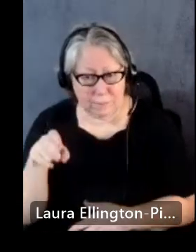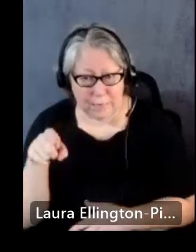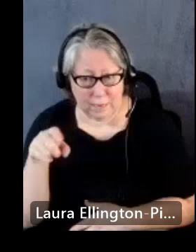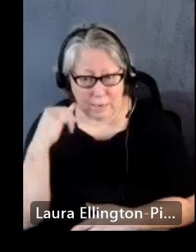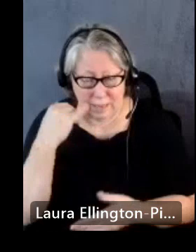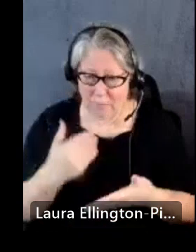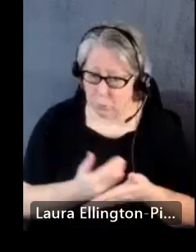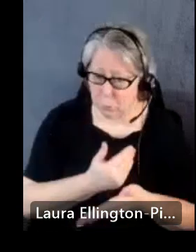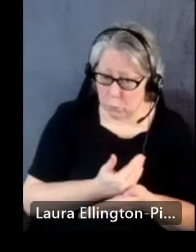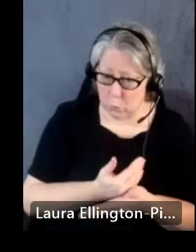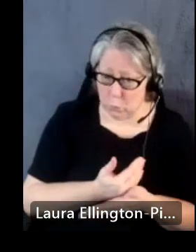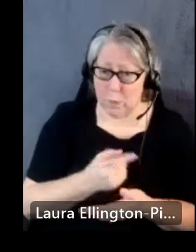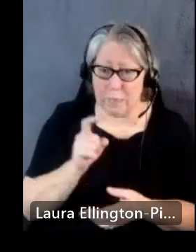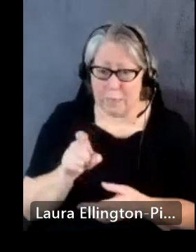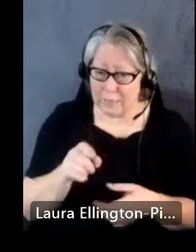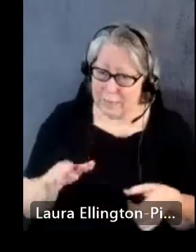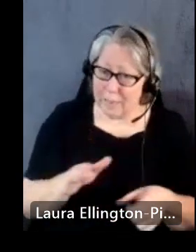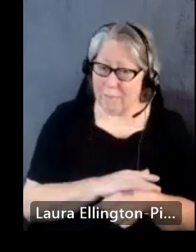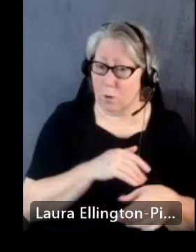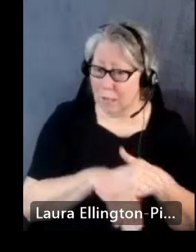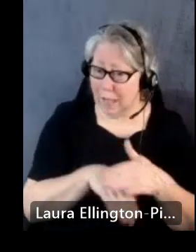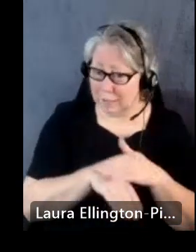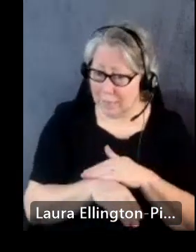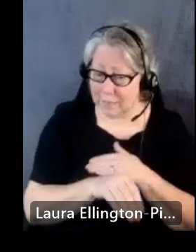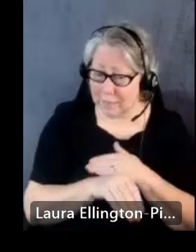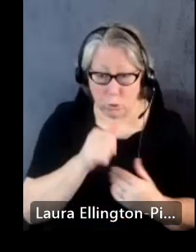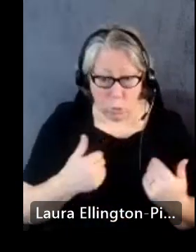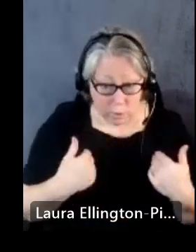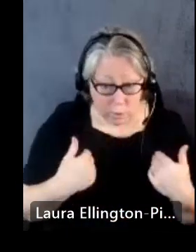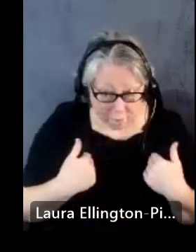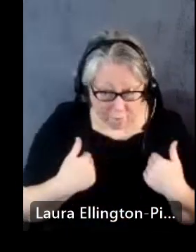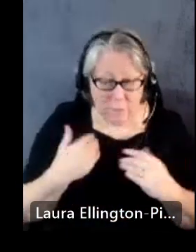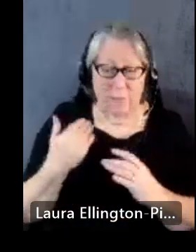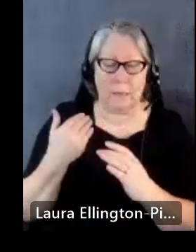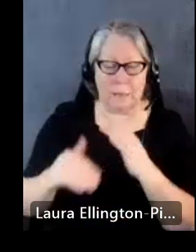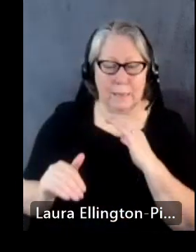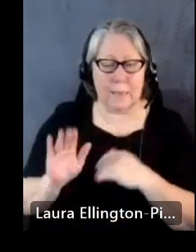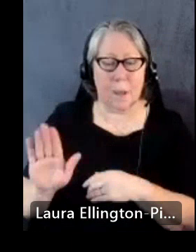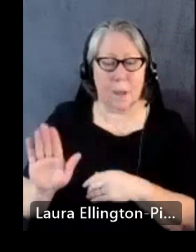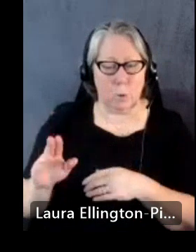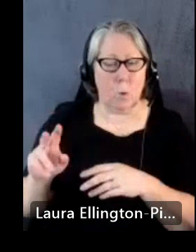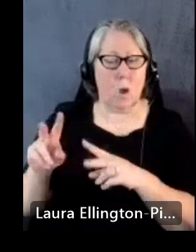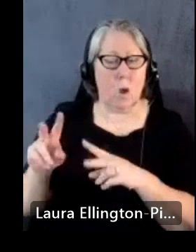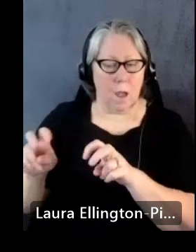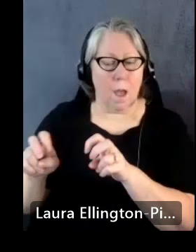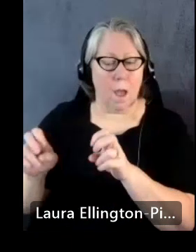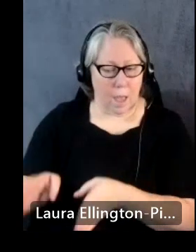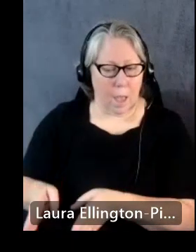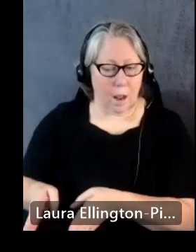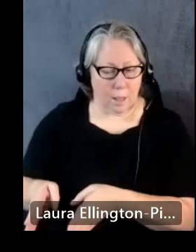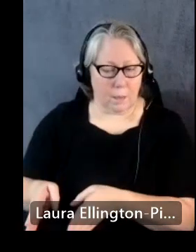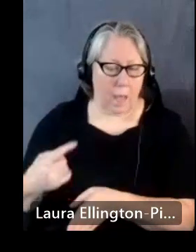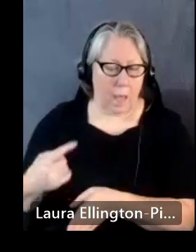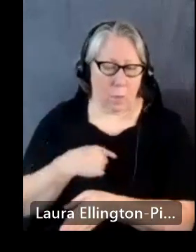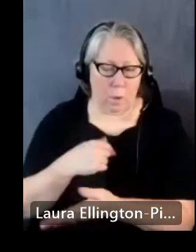person who needs that sort of access and you don't have it, email your analyst, and again, we'll get you set up.